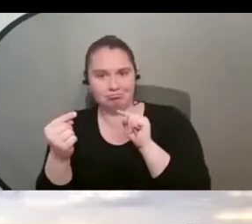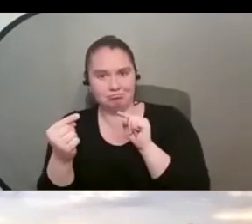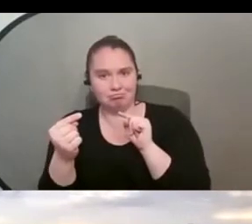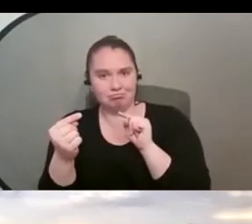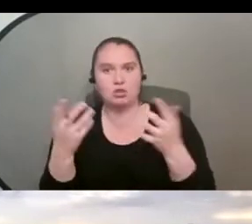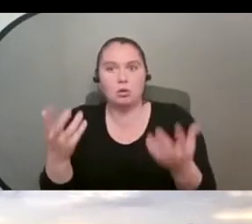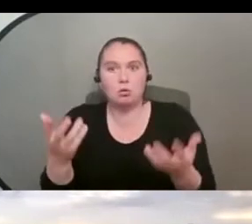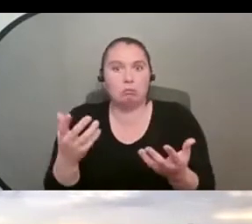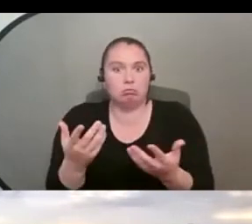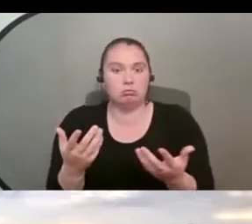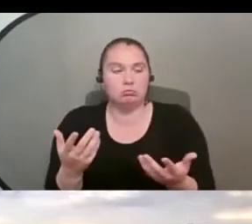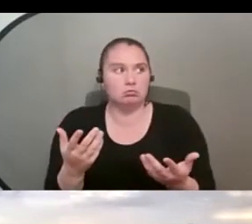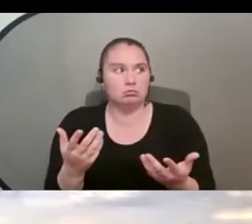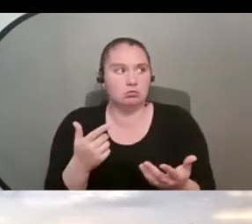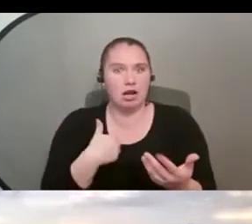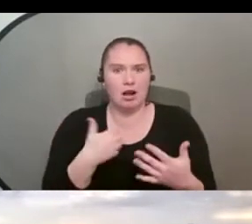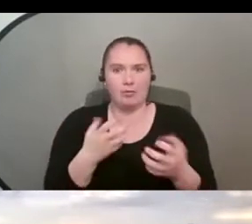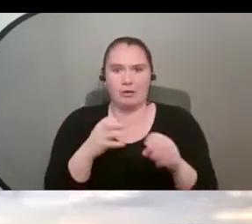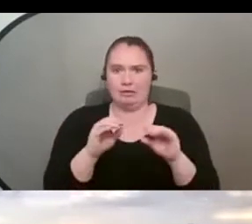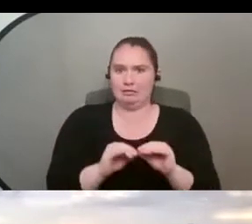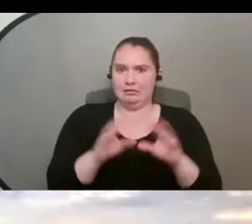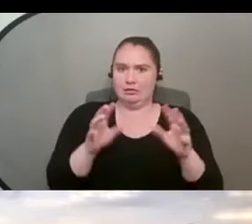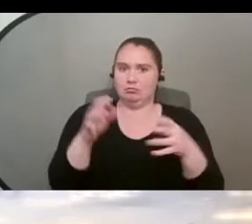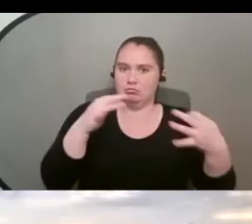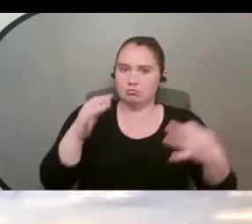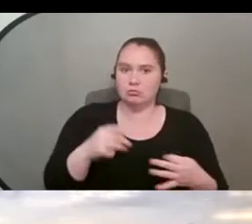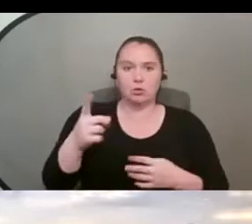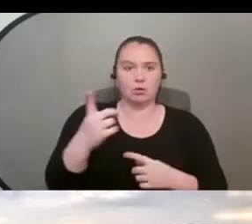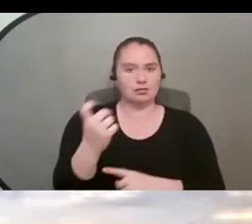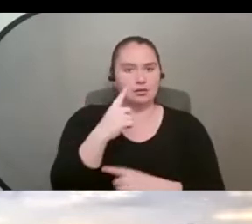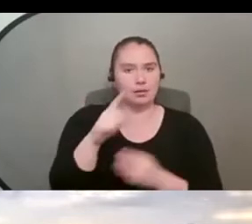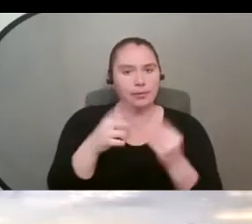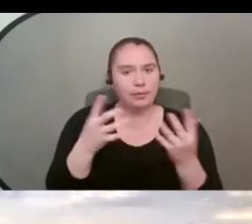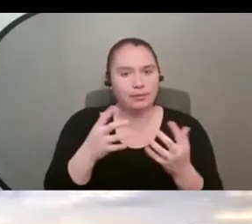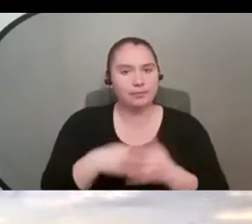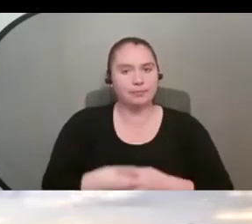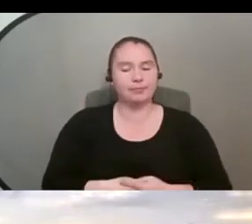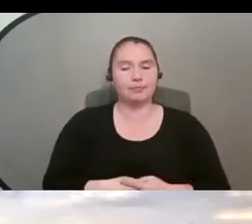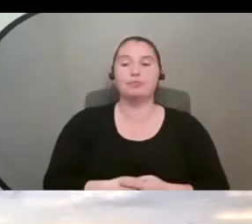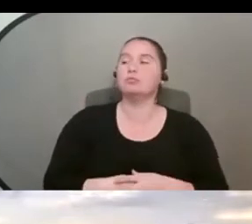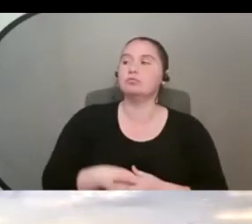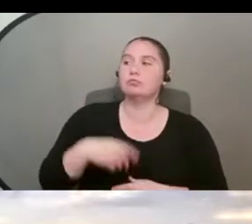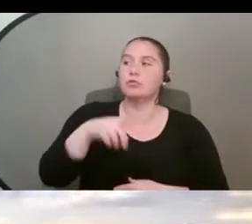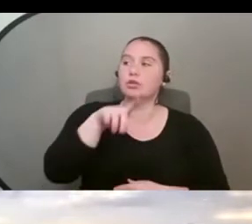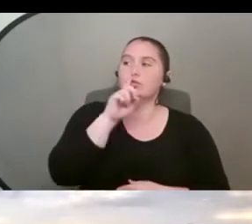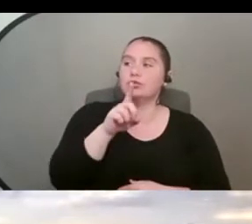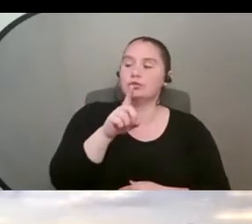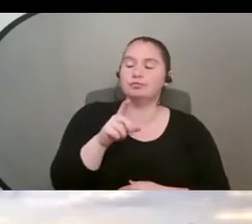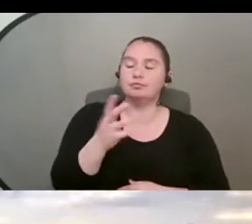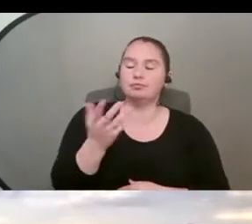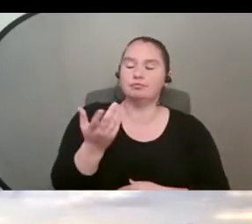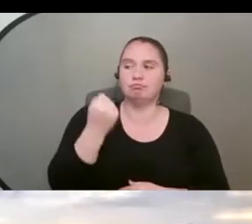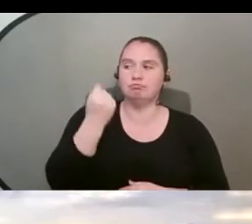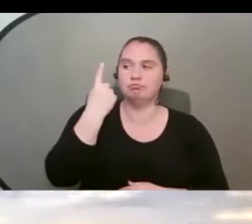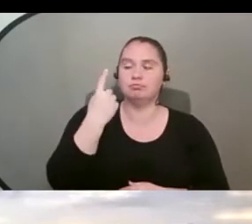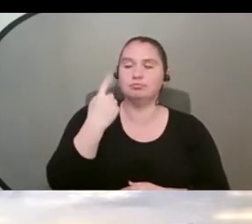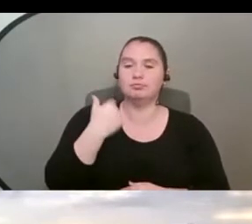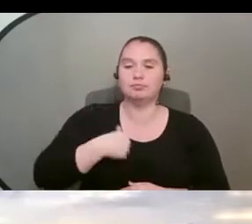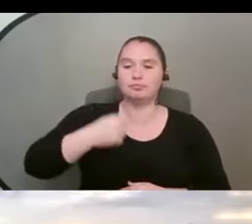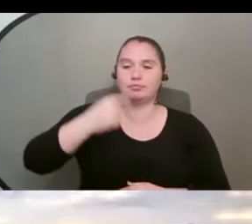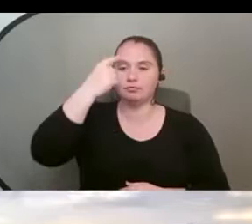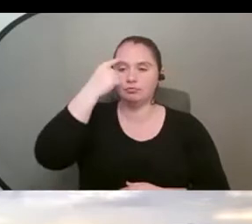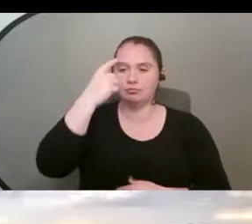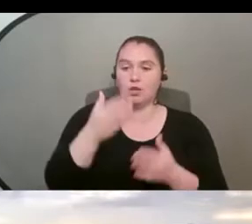on what you're asking us. Sure. So I would say that we're asking for